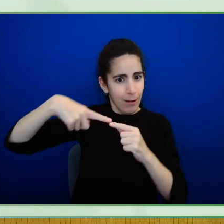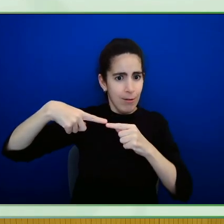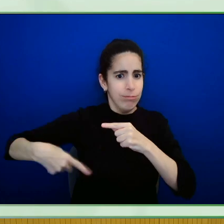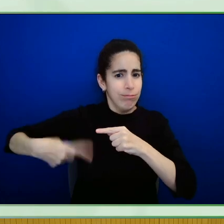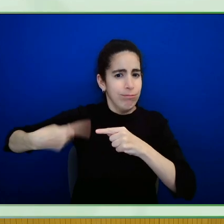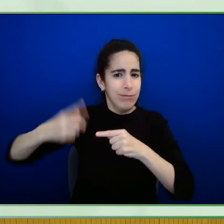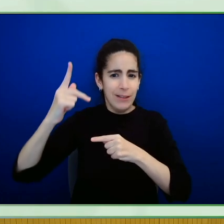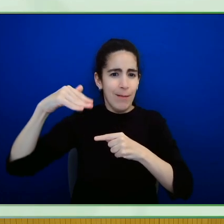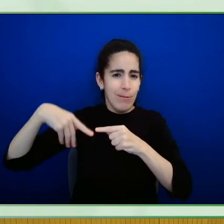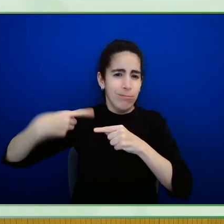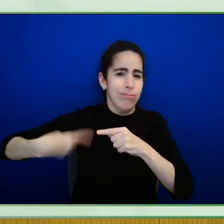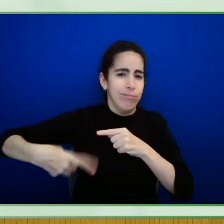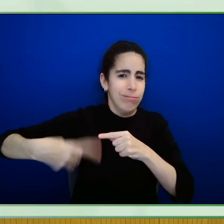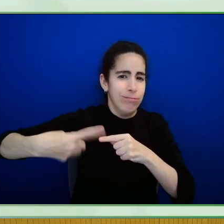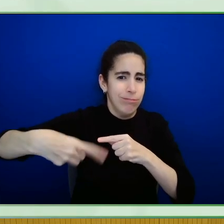device.